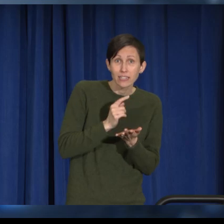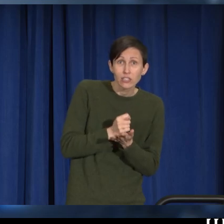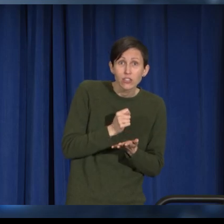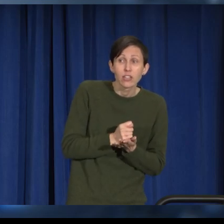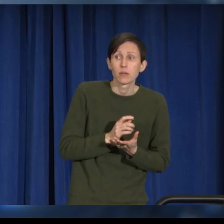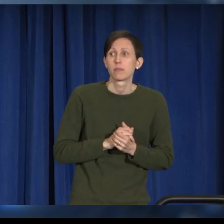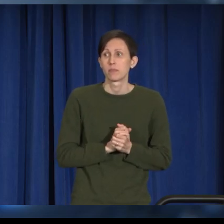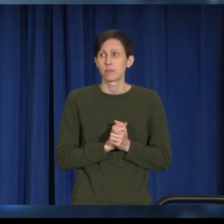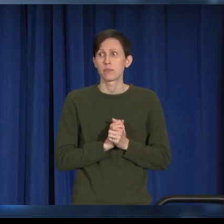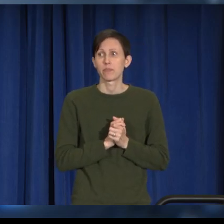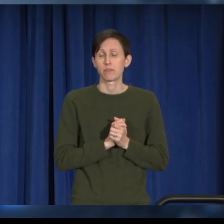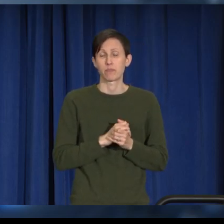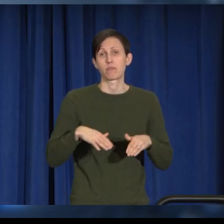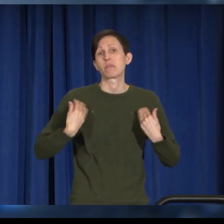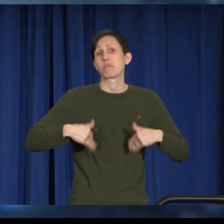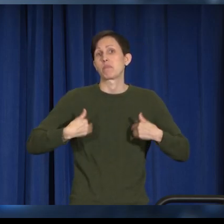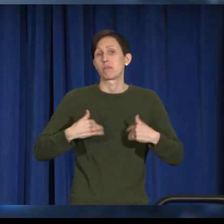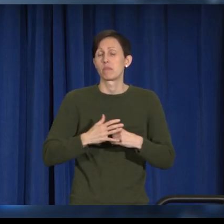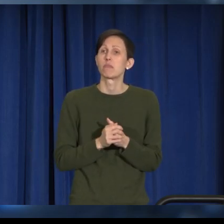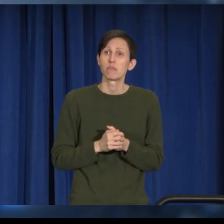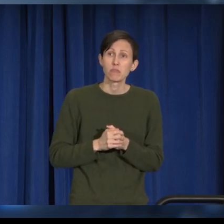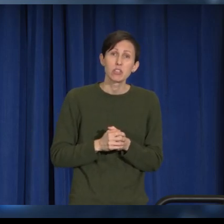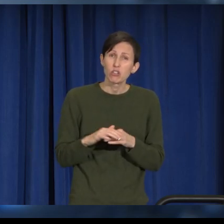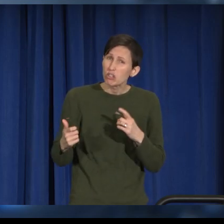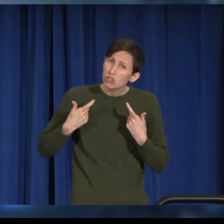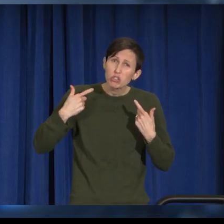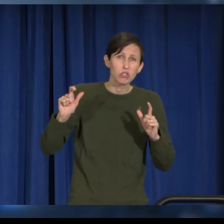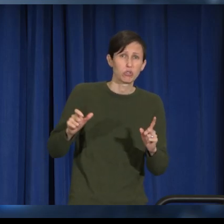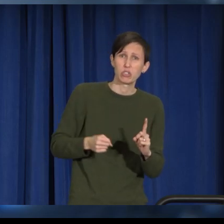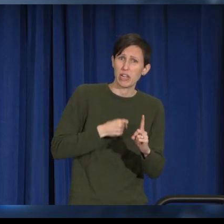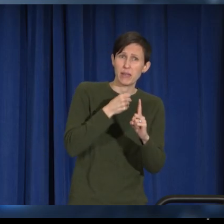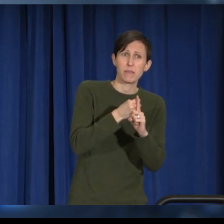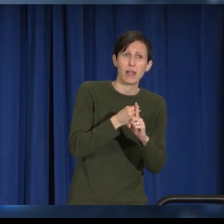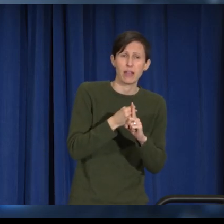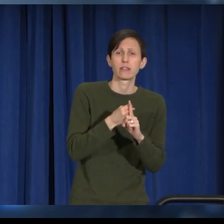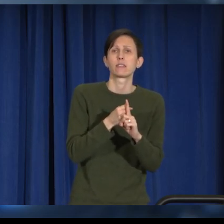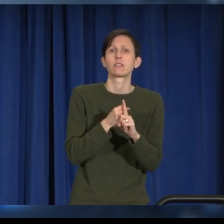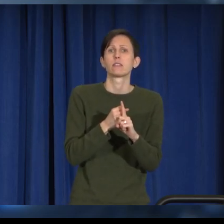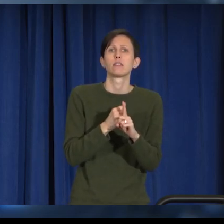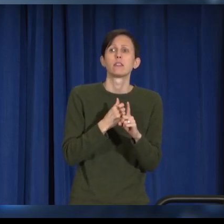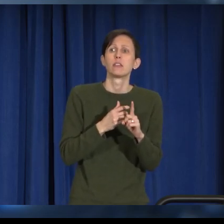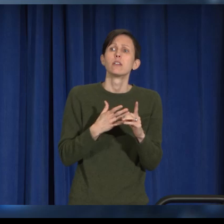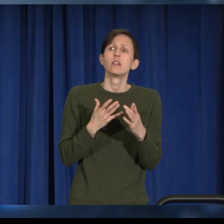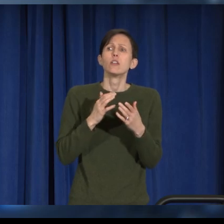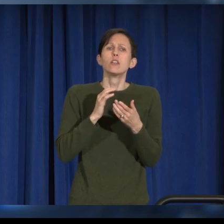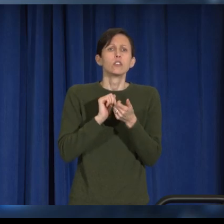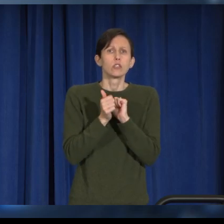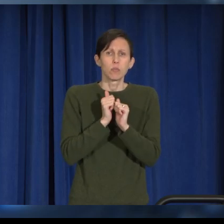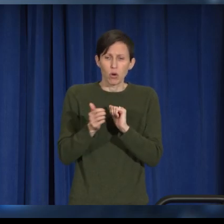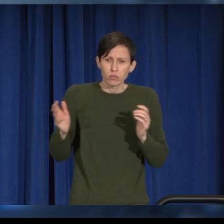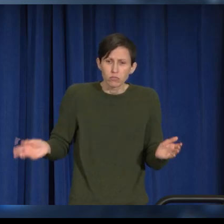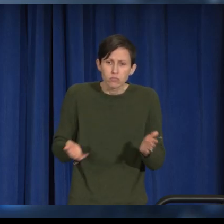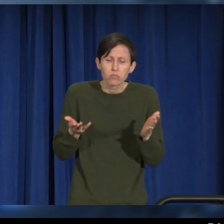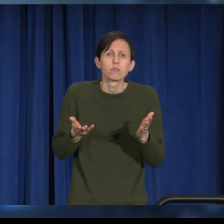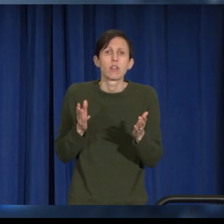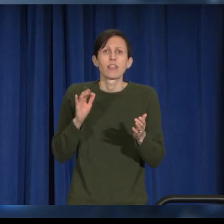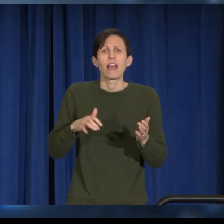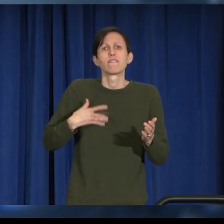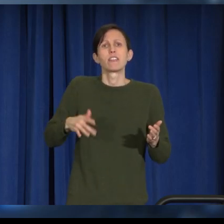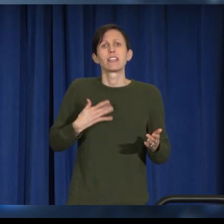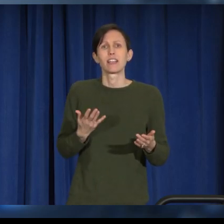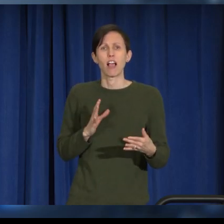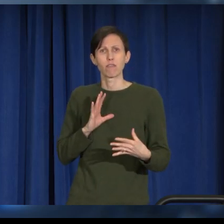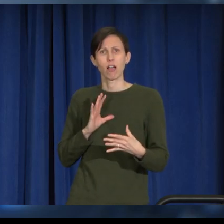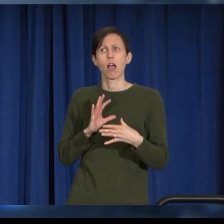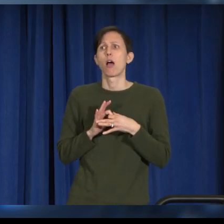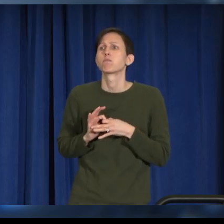treatments. That there's profound impact that sport has in terms of the participation and that sense of belonging